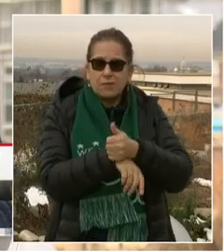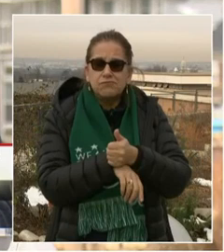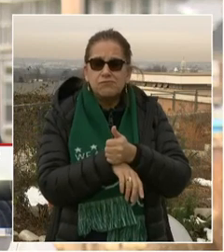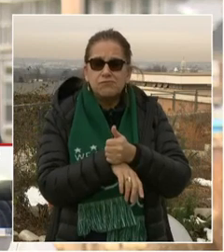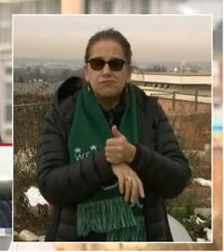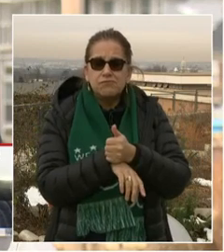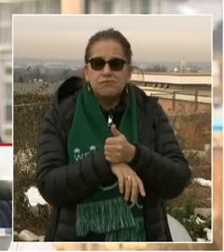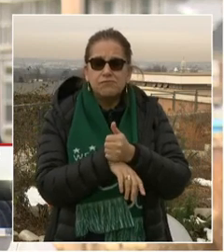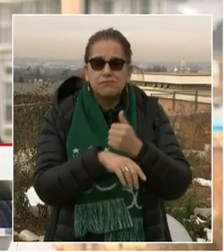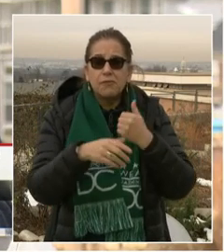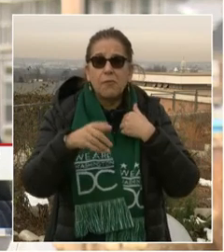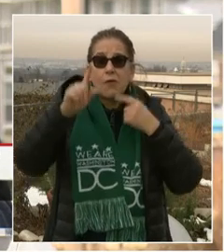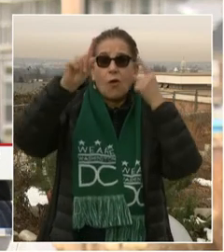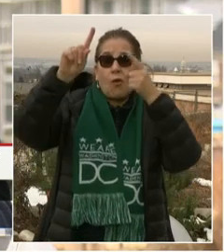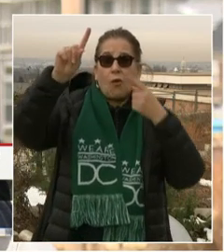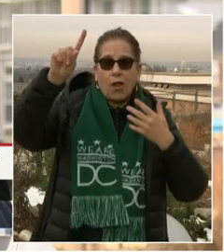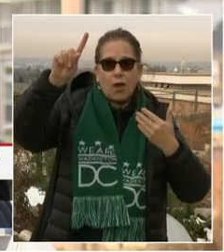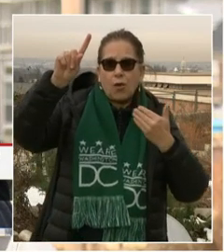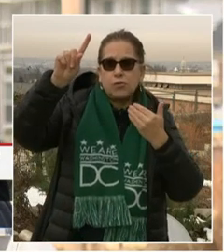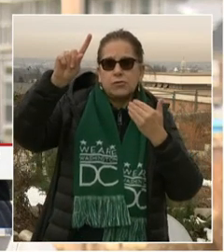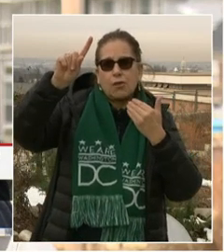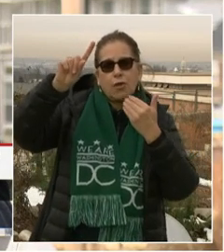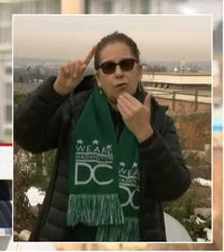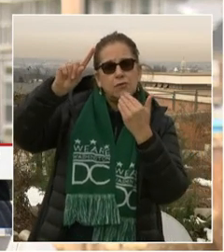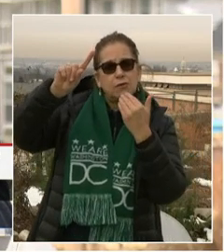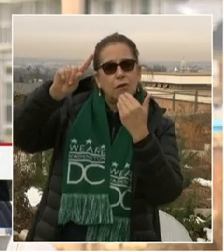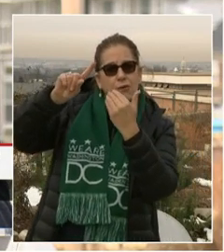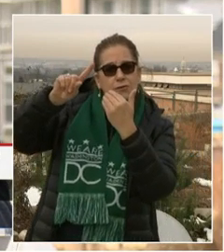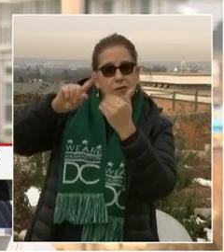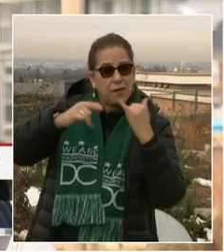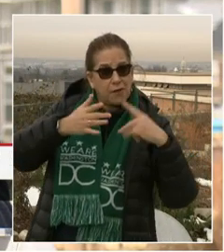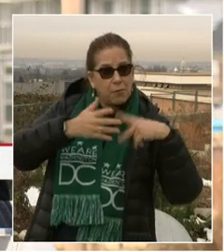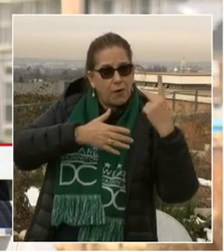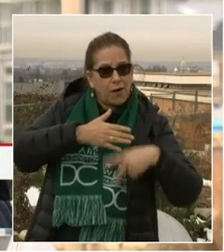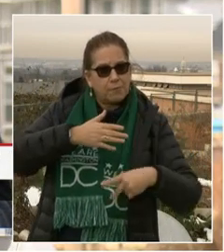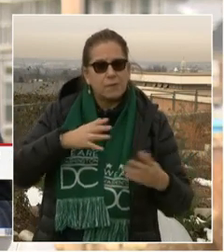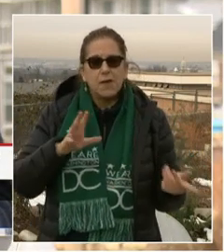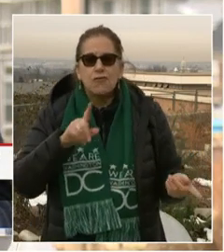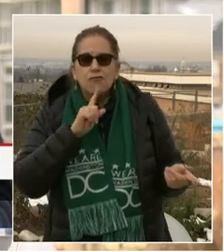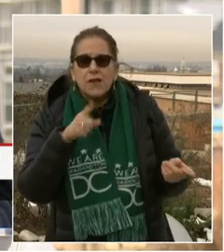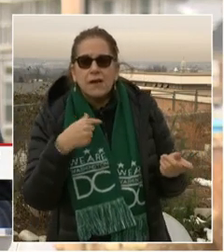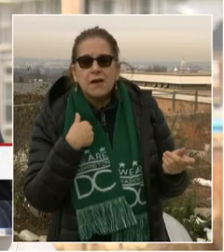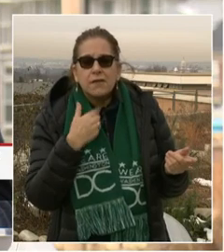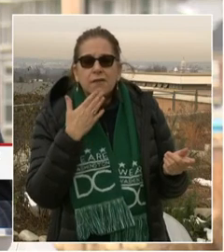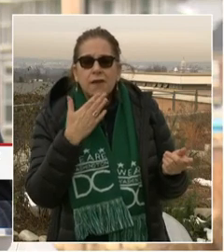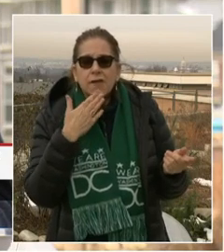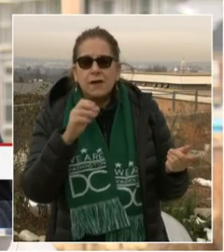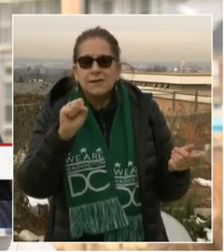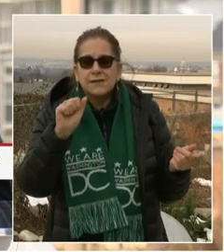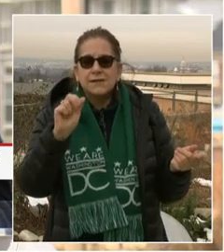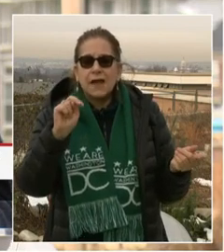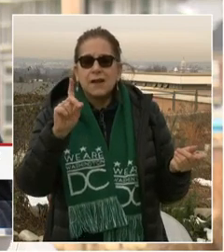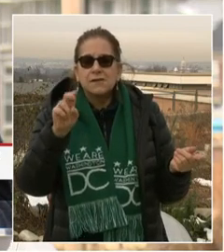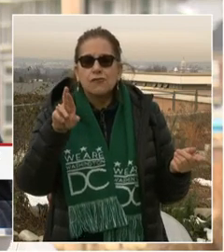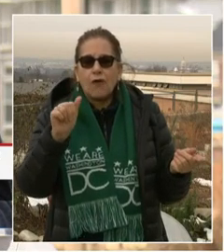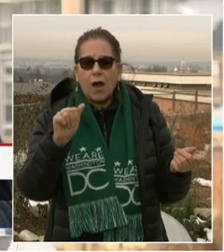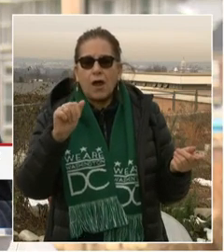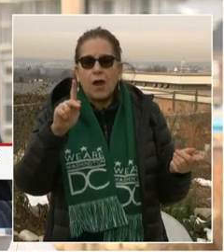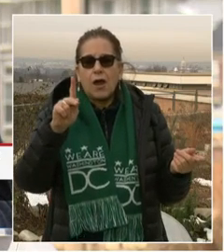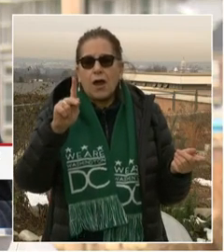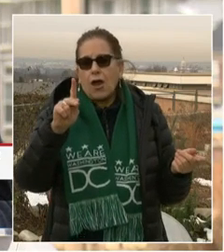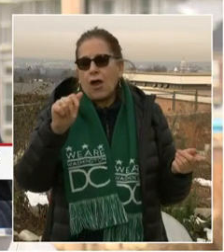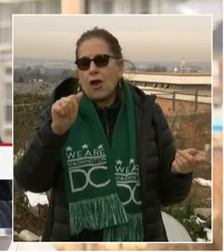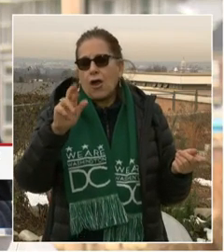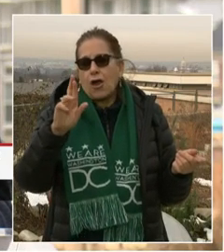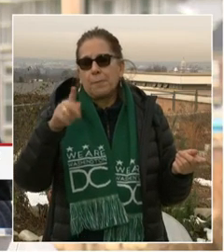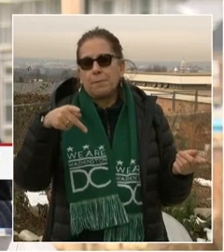to Sandra Karpinski, who works on my staff at the committee level, who really worked hard along with stakeholders, to craft this and help